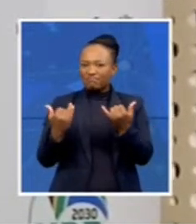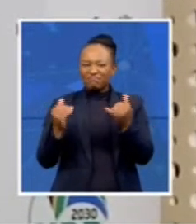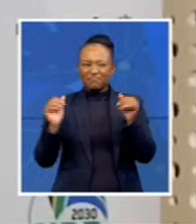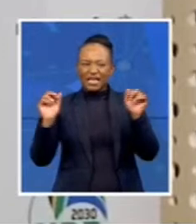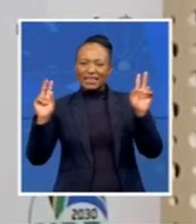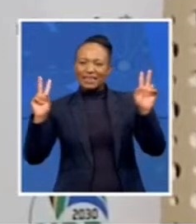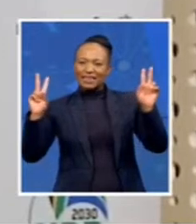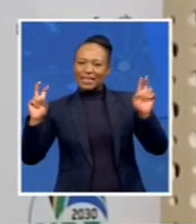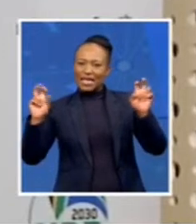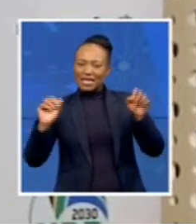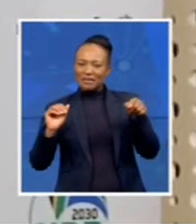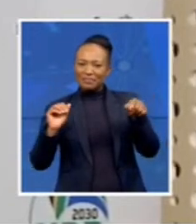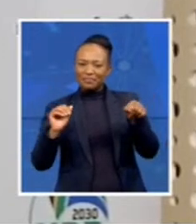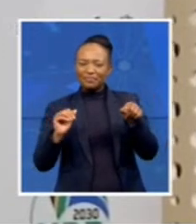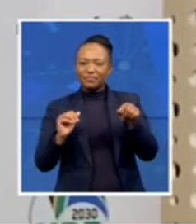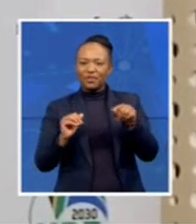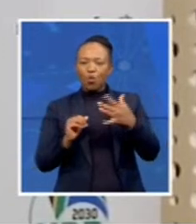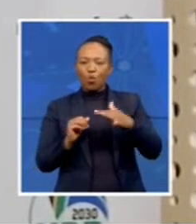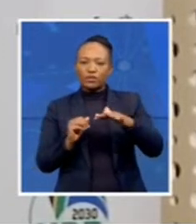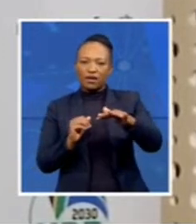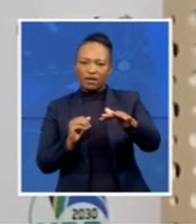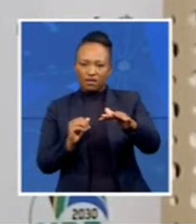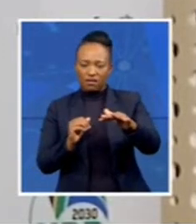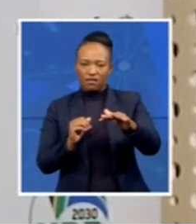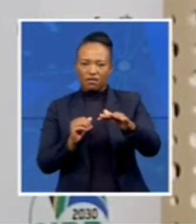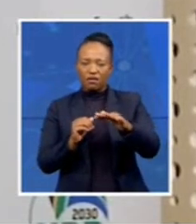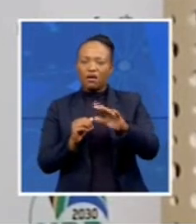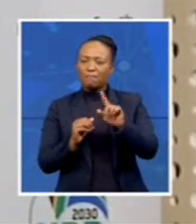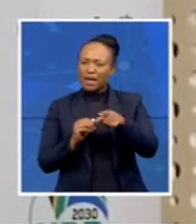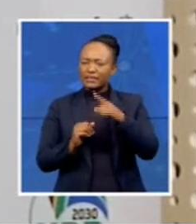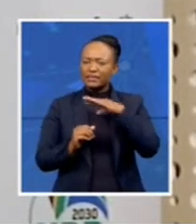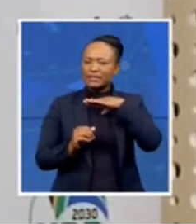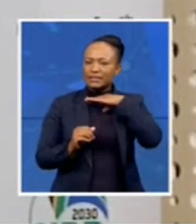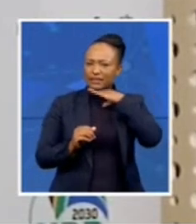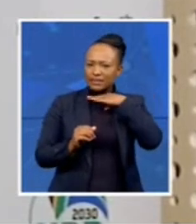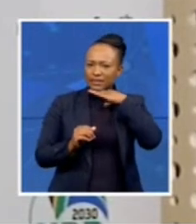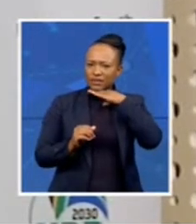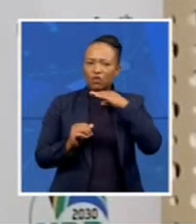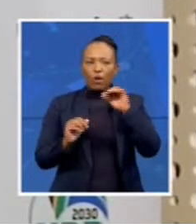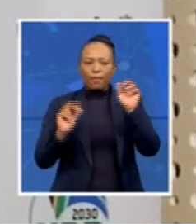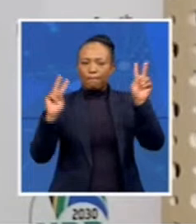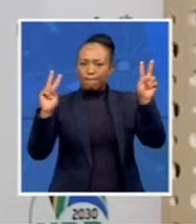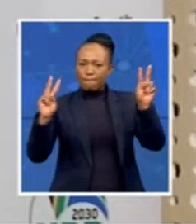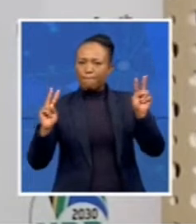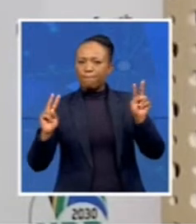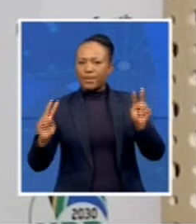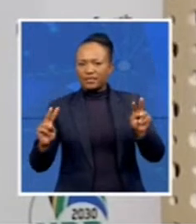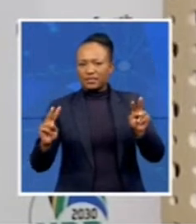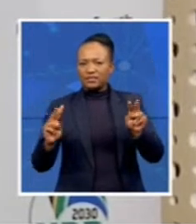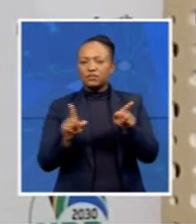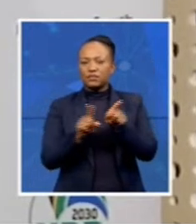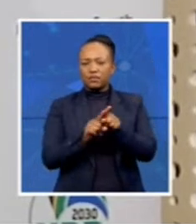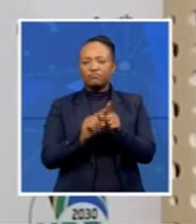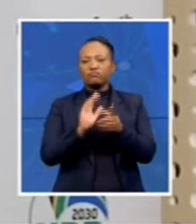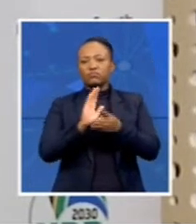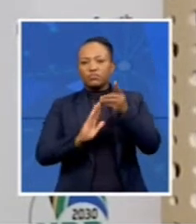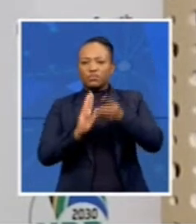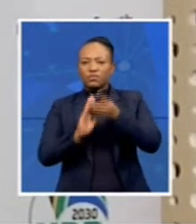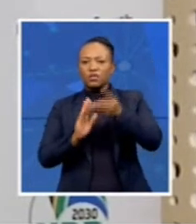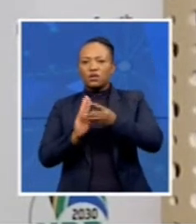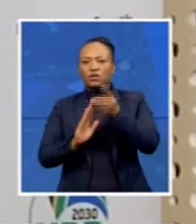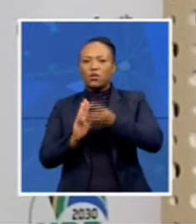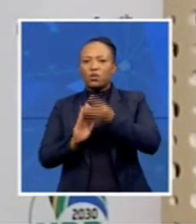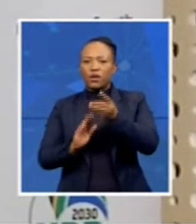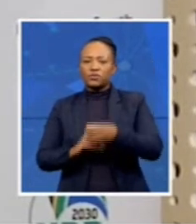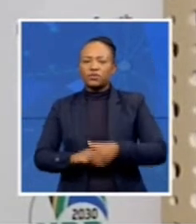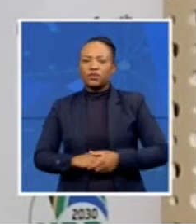security for peace and development. And as a country, we are well represented there.